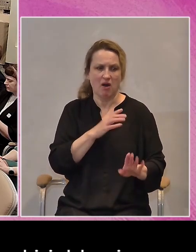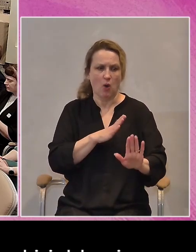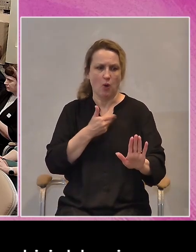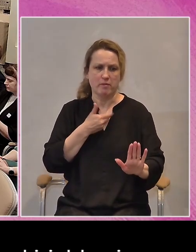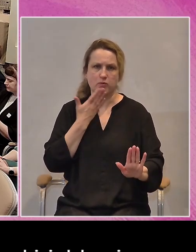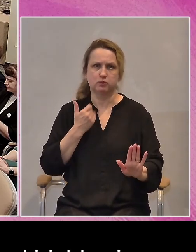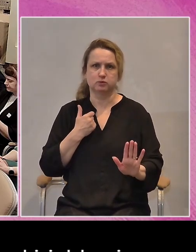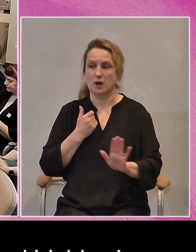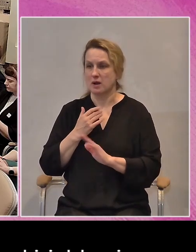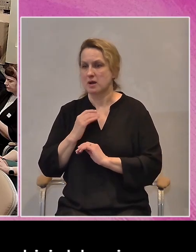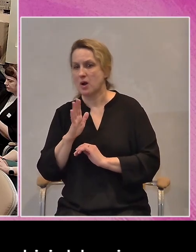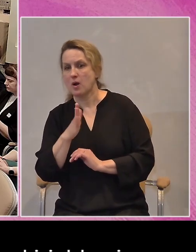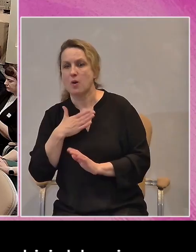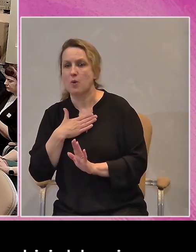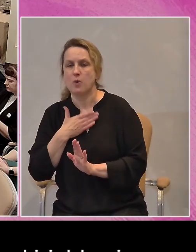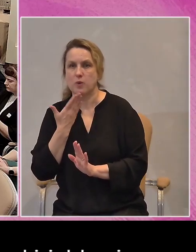nobody wants to examine.